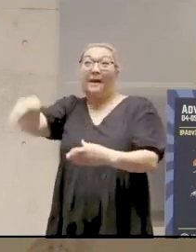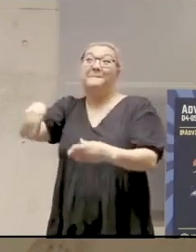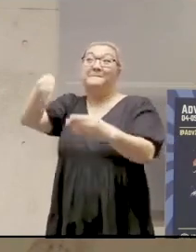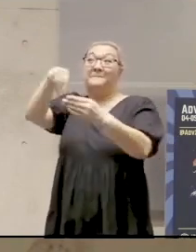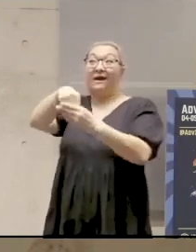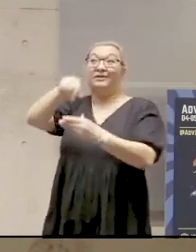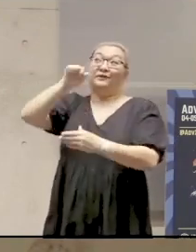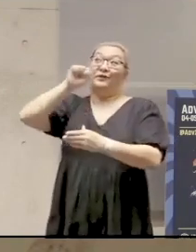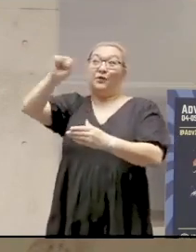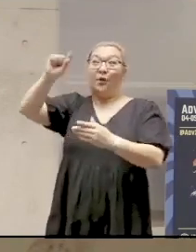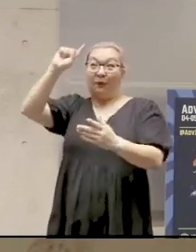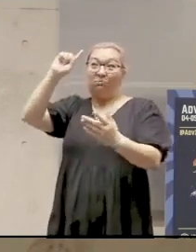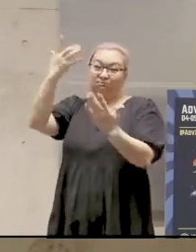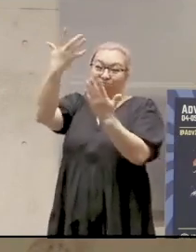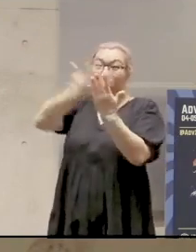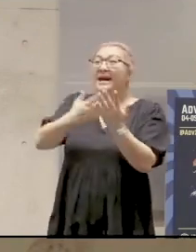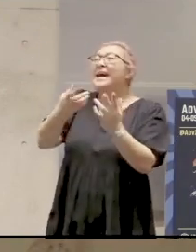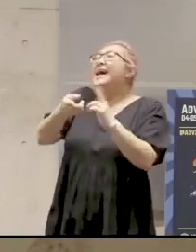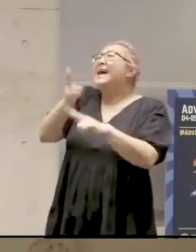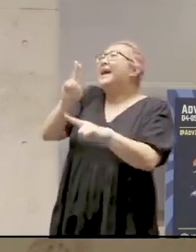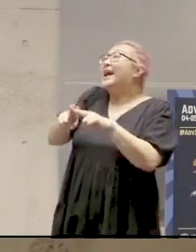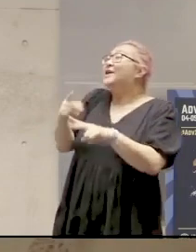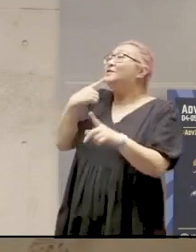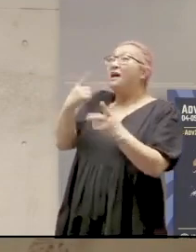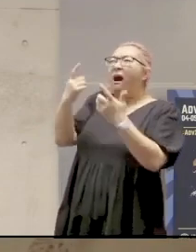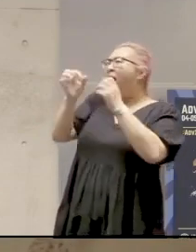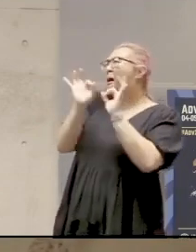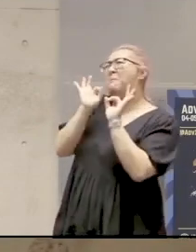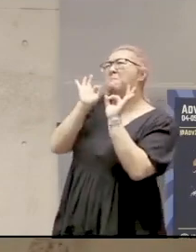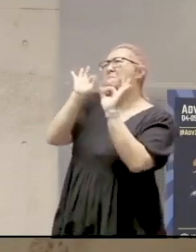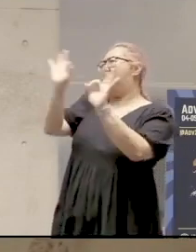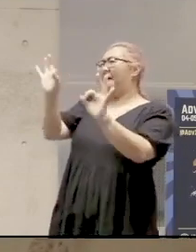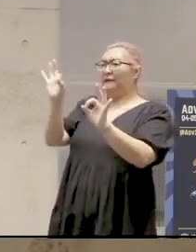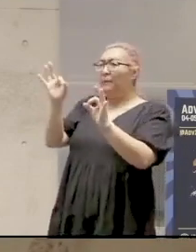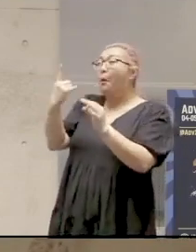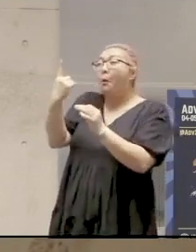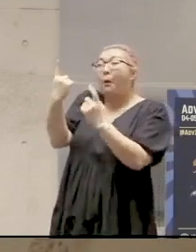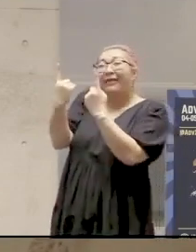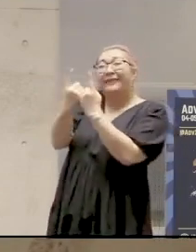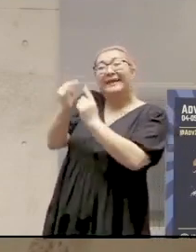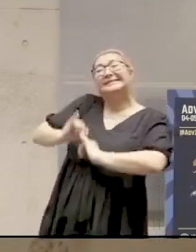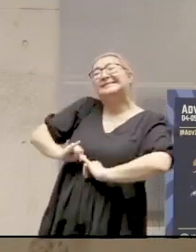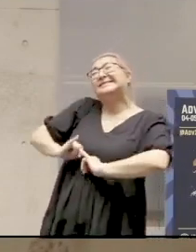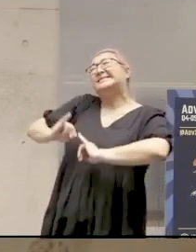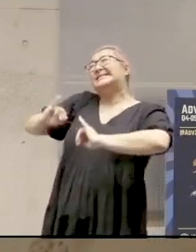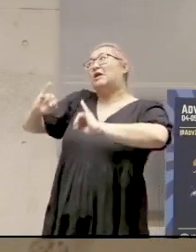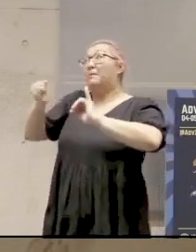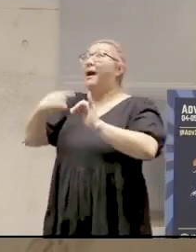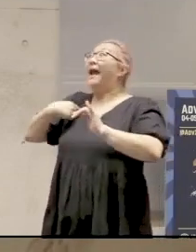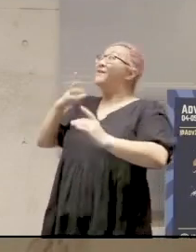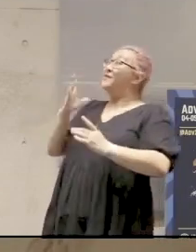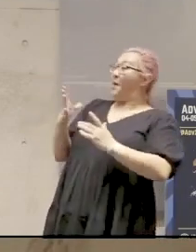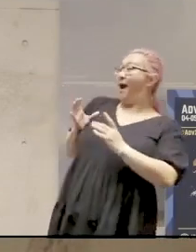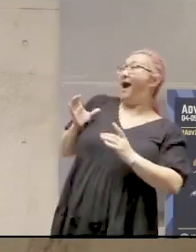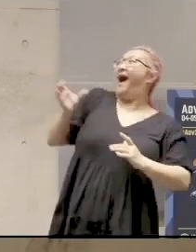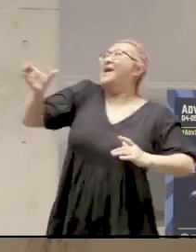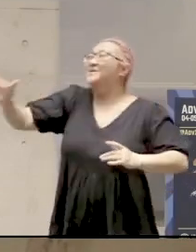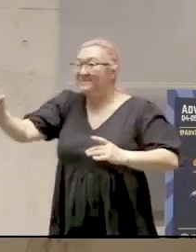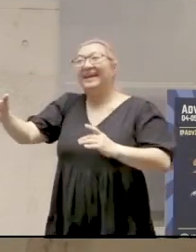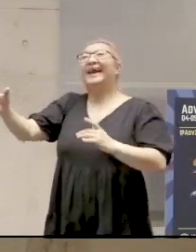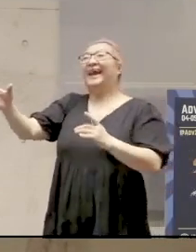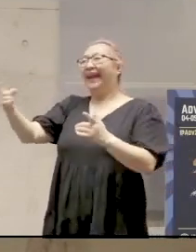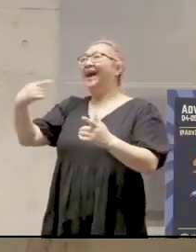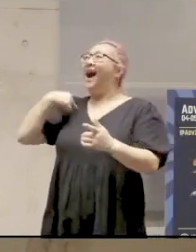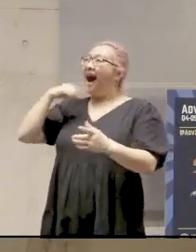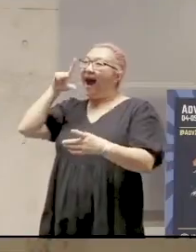just say, this one thing in your game was terrible, and if you hire me, I will solve all of your problems forever. It will get you the job. It will.